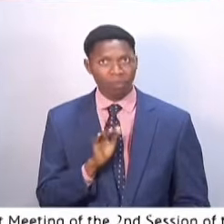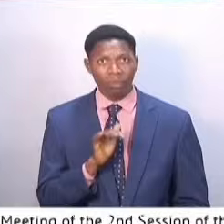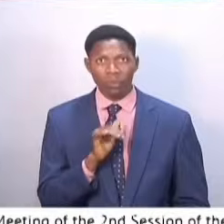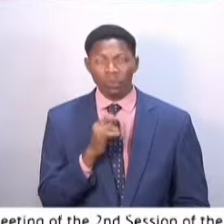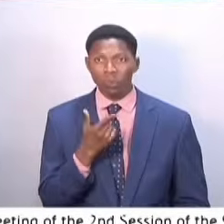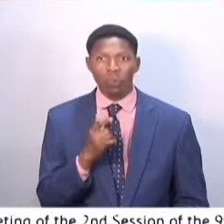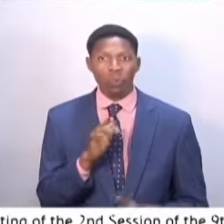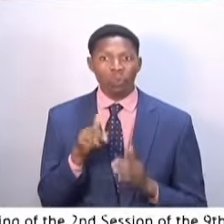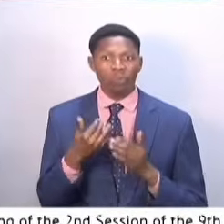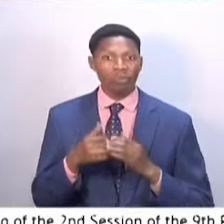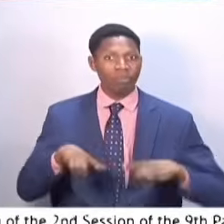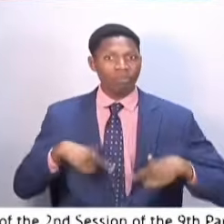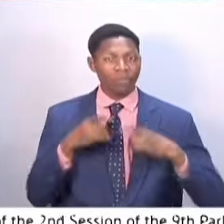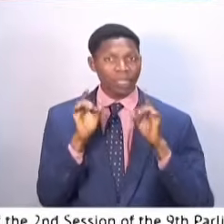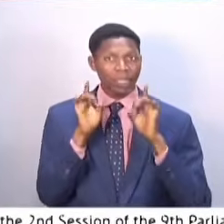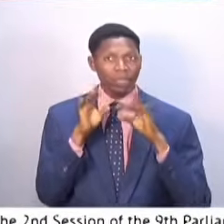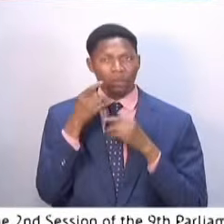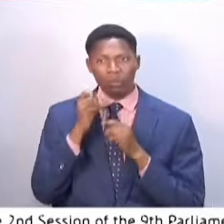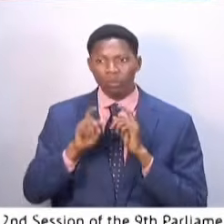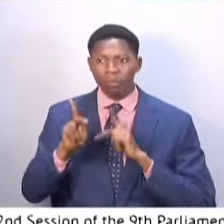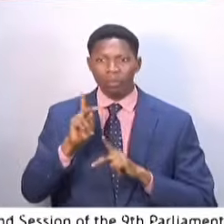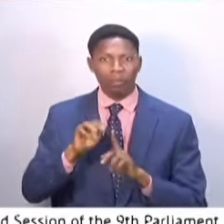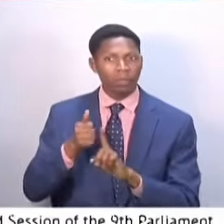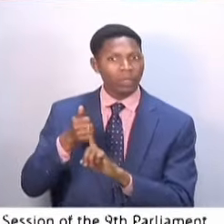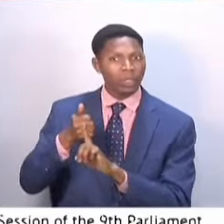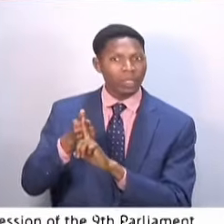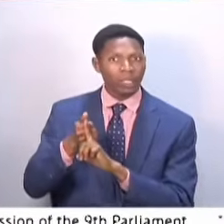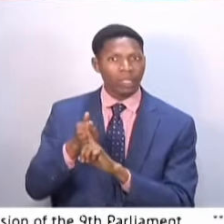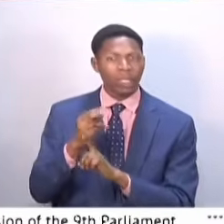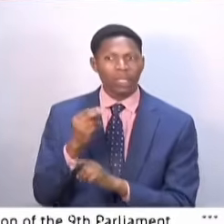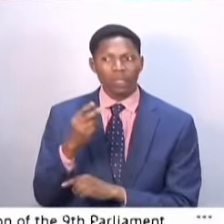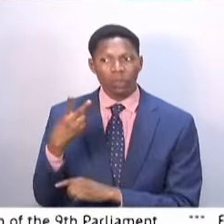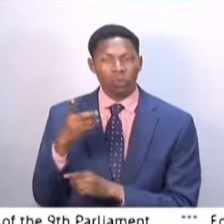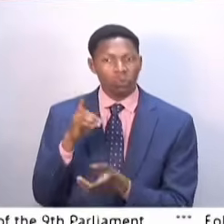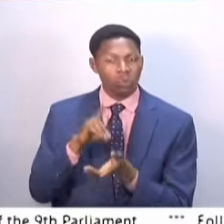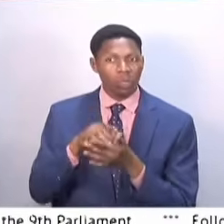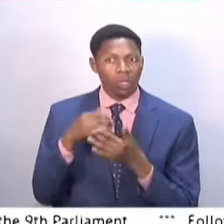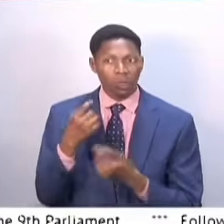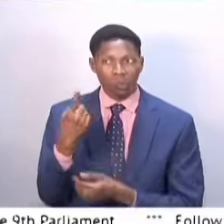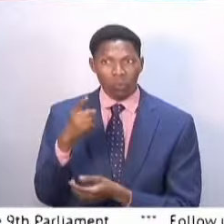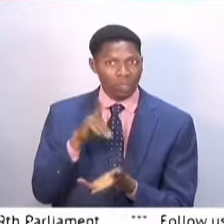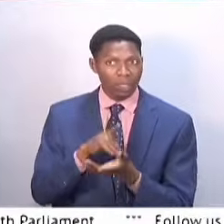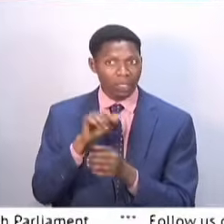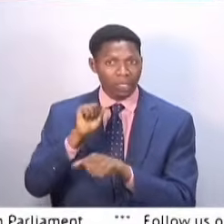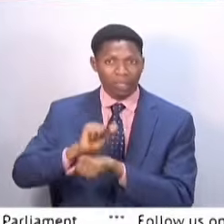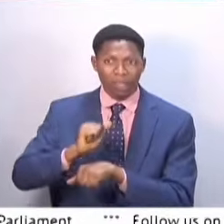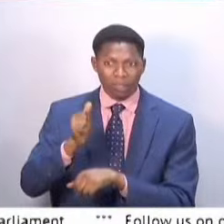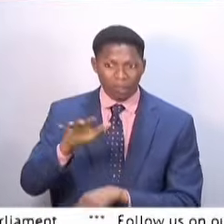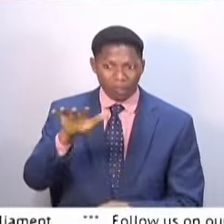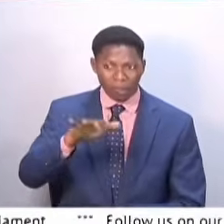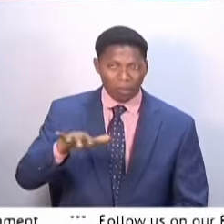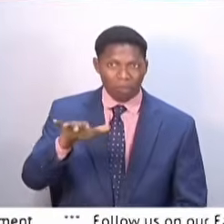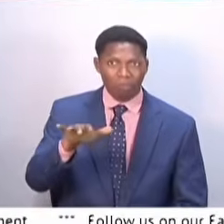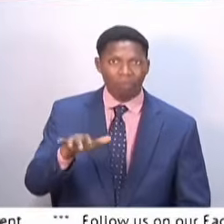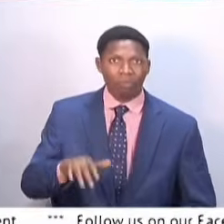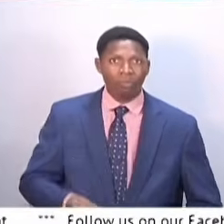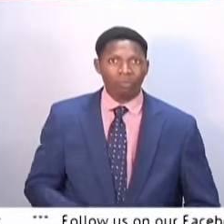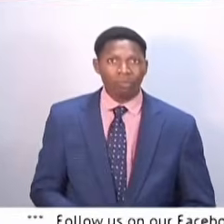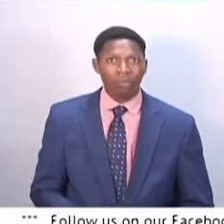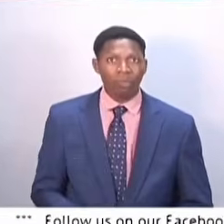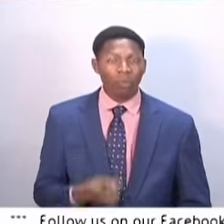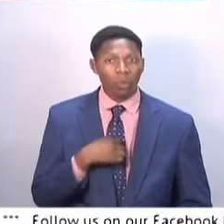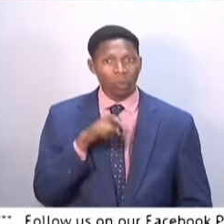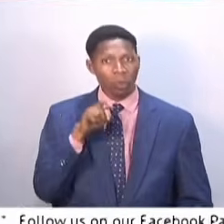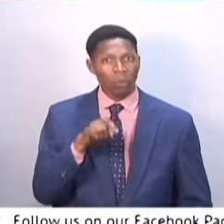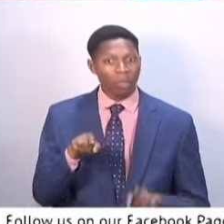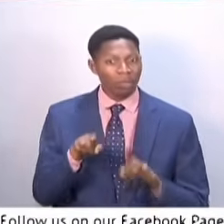places lives at risk for the people themselves and for the 2 doctors or 1 doctor who works there. Mr. Speaker, we